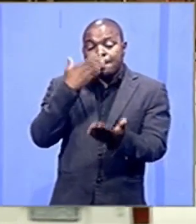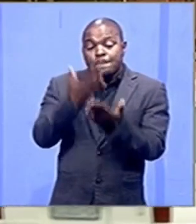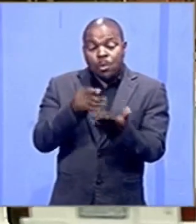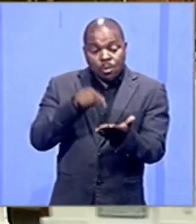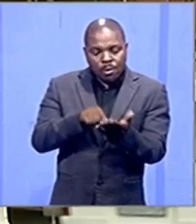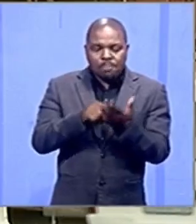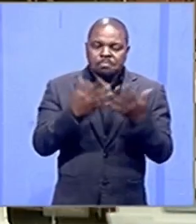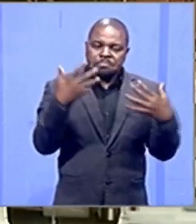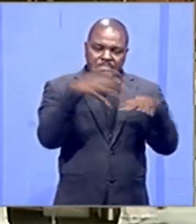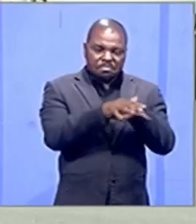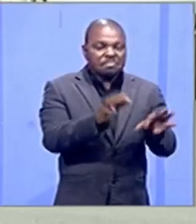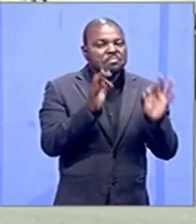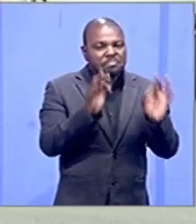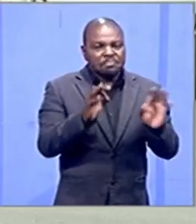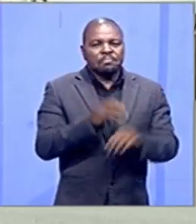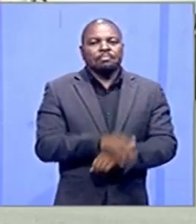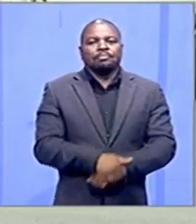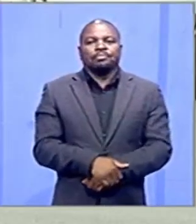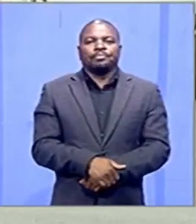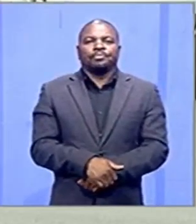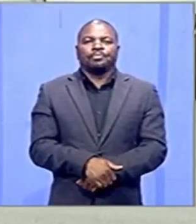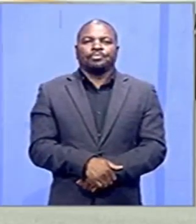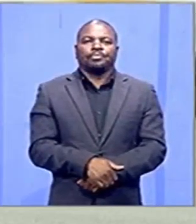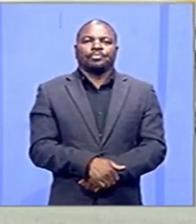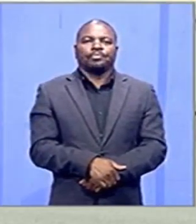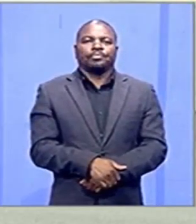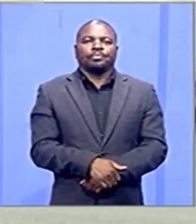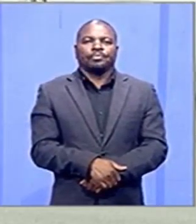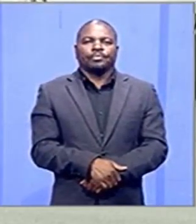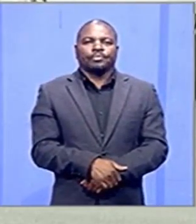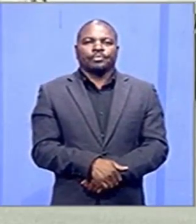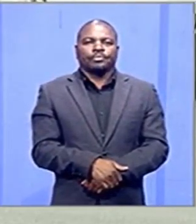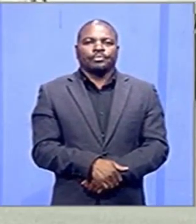tseo di a diragadiwa. Molemo wa motho SABC News, Westbury.